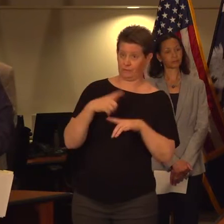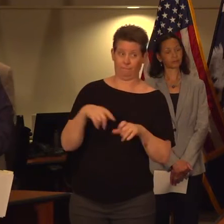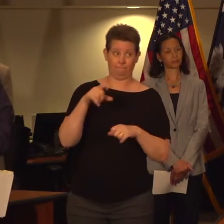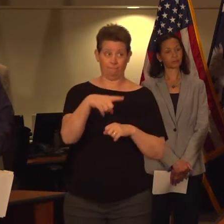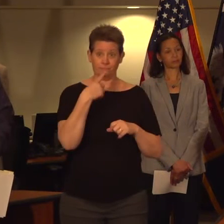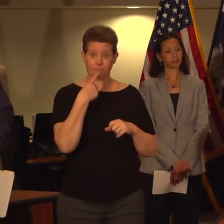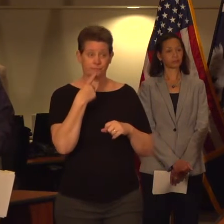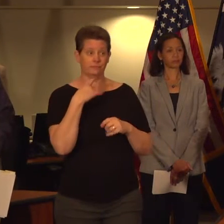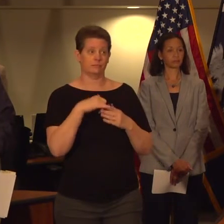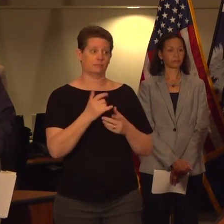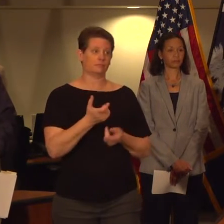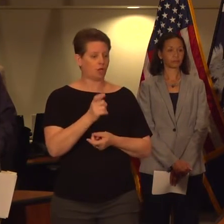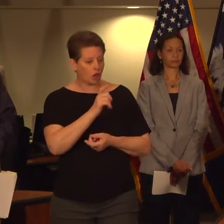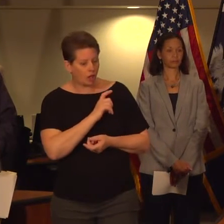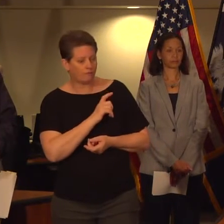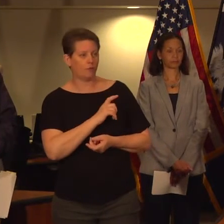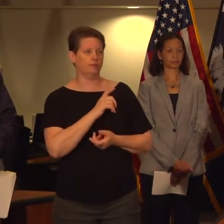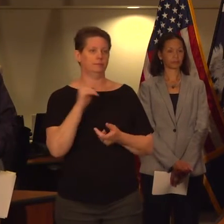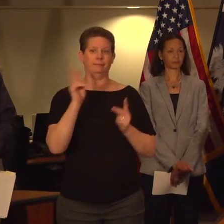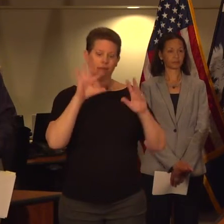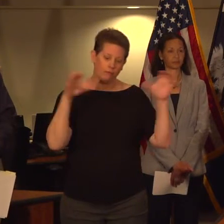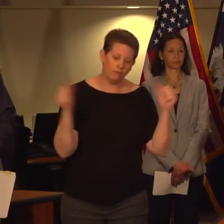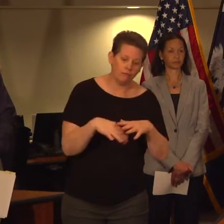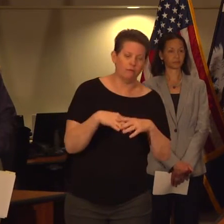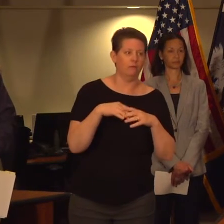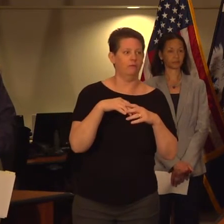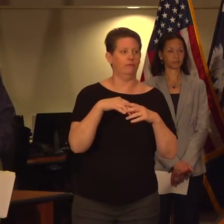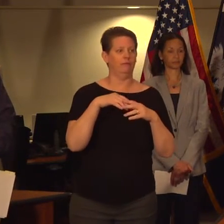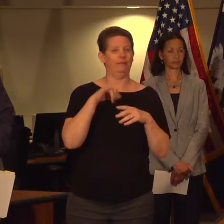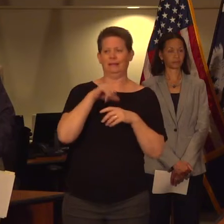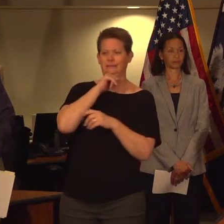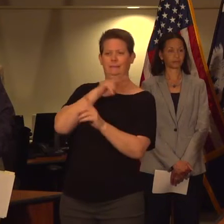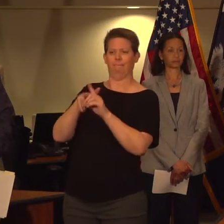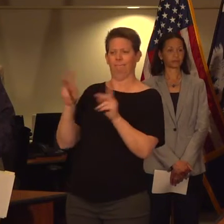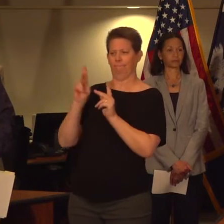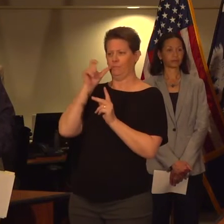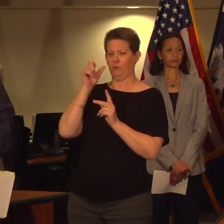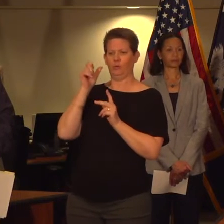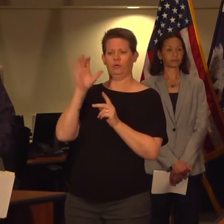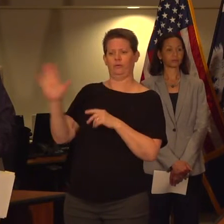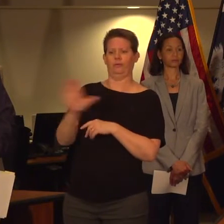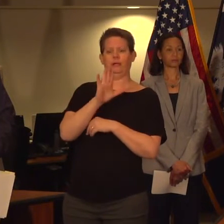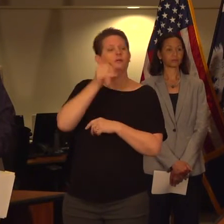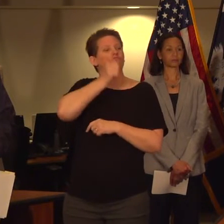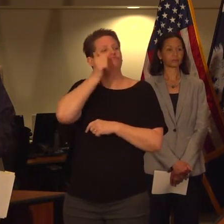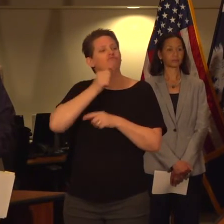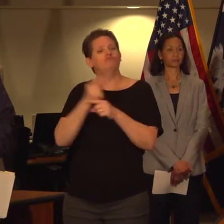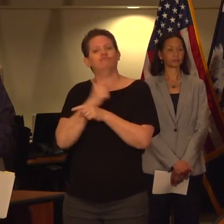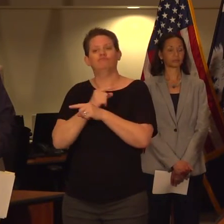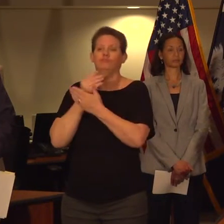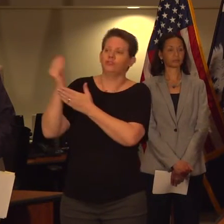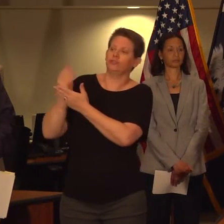you're talking about with law enforcement breaking up unruly groups of people, that didn't apply to people who are going about their day shopping and going